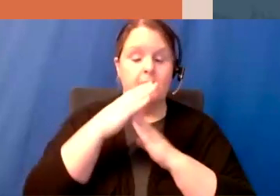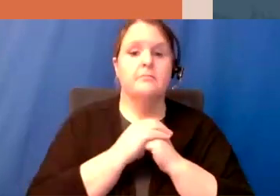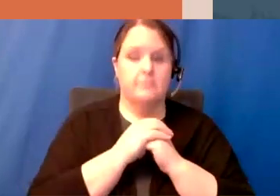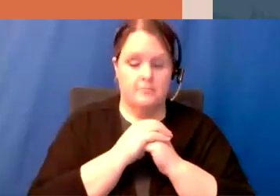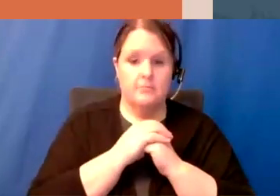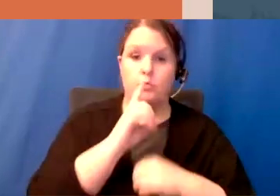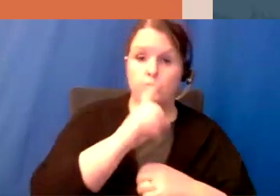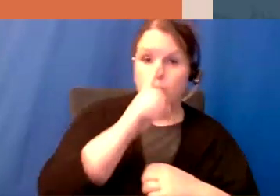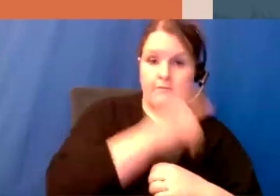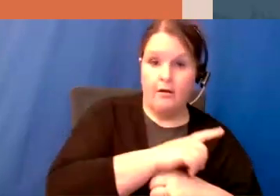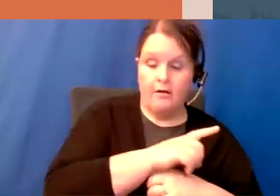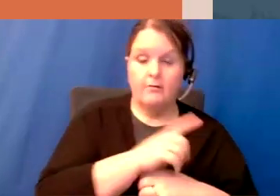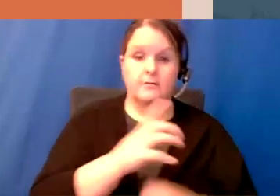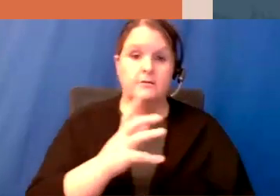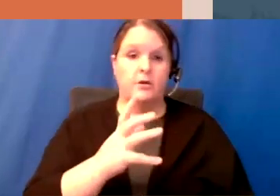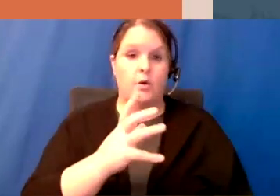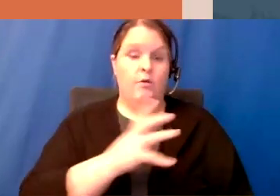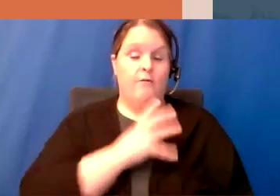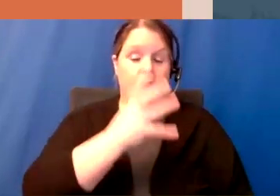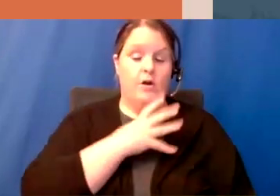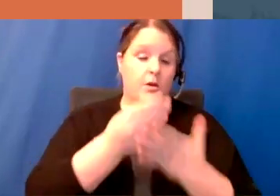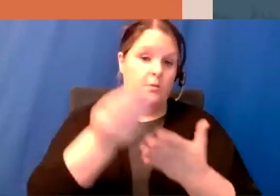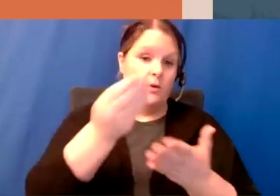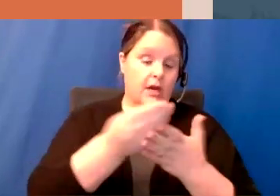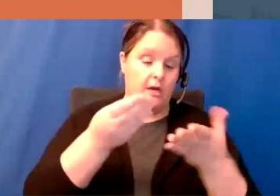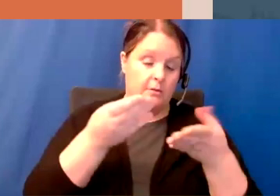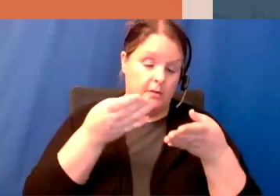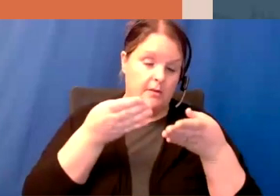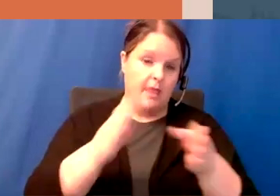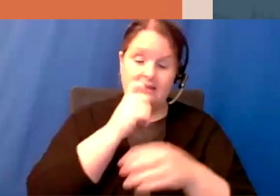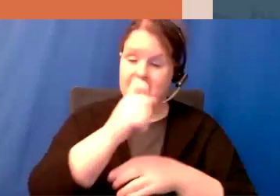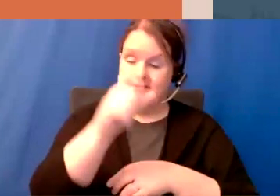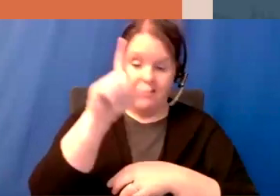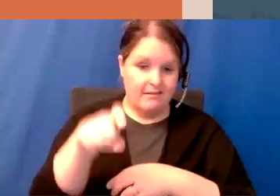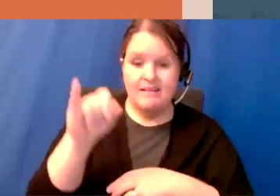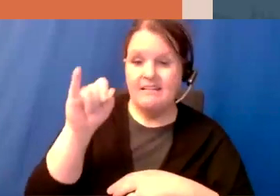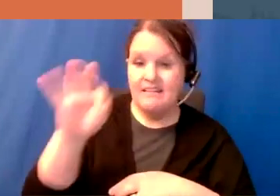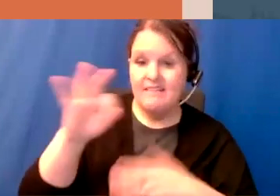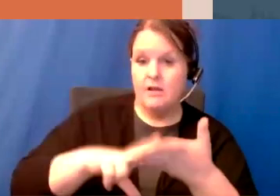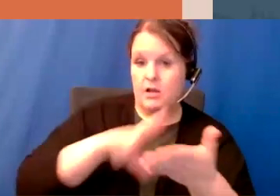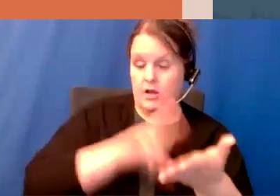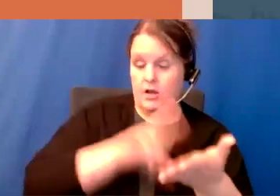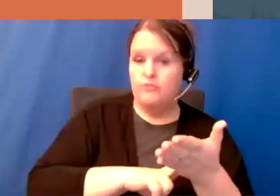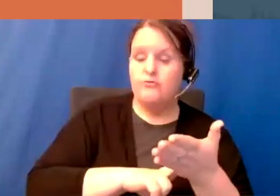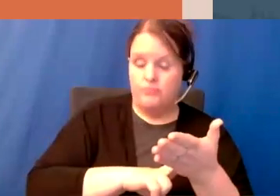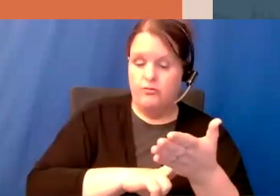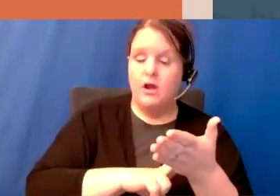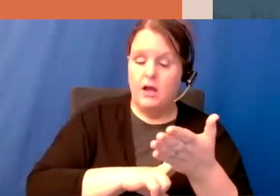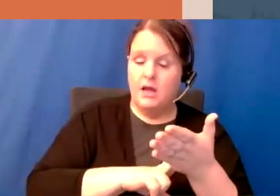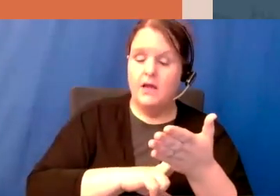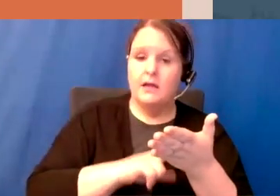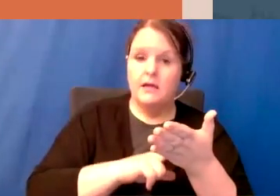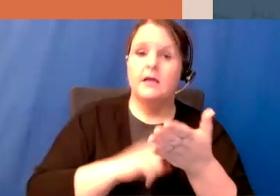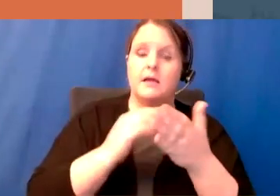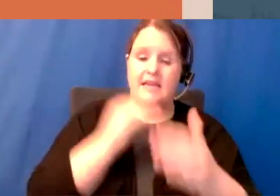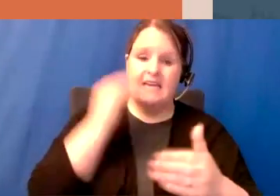True or false? Formal procurement methods are not needed if a contract exceeds the simplified